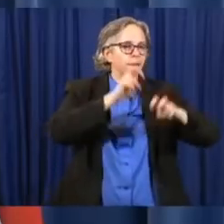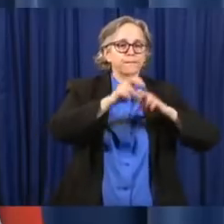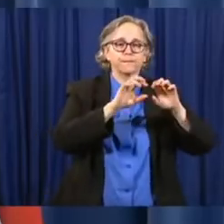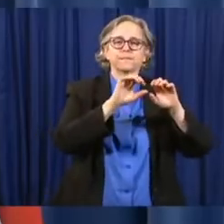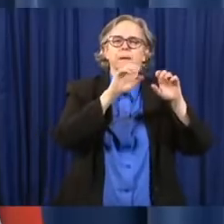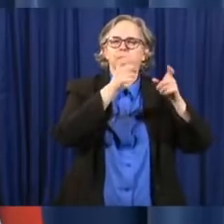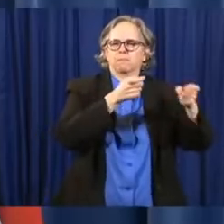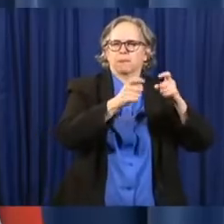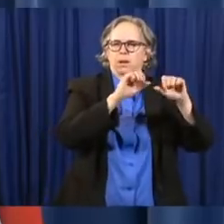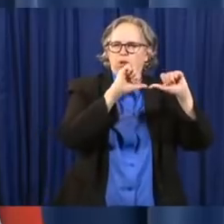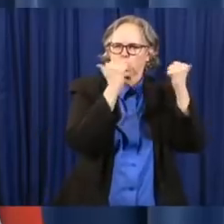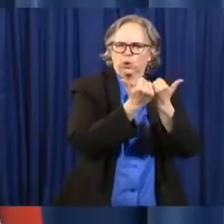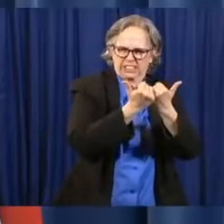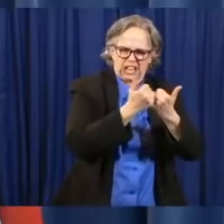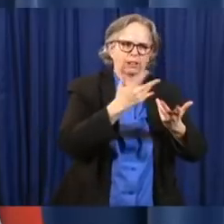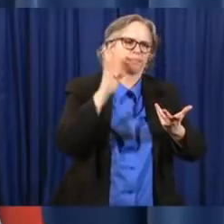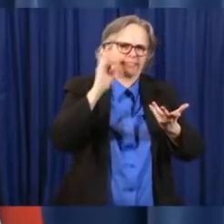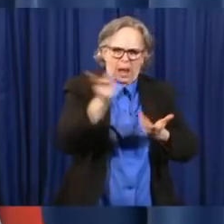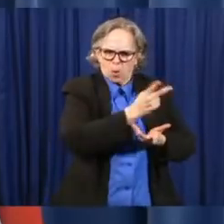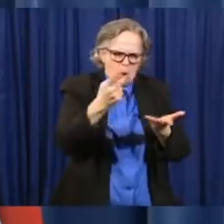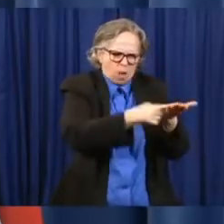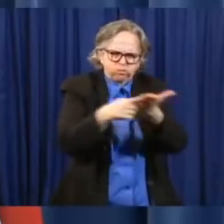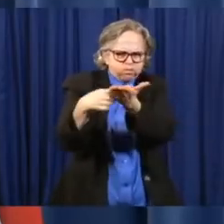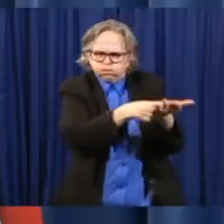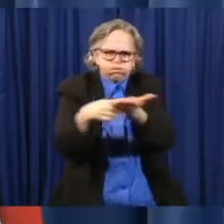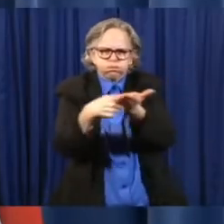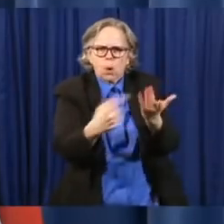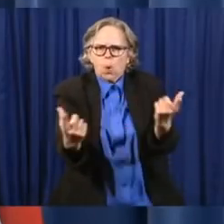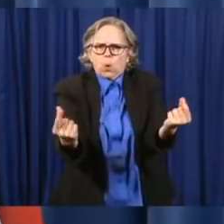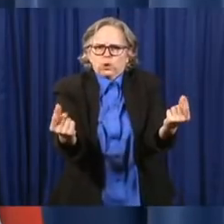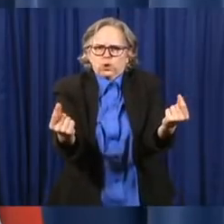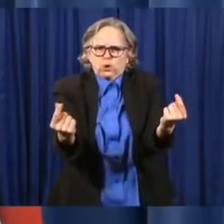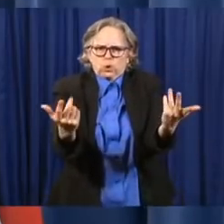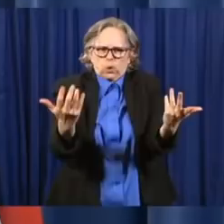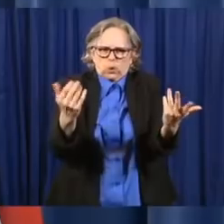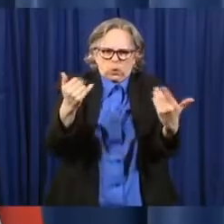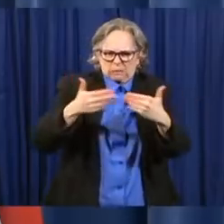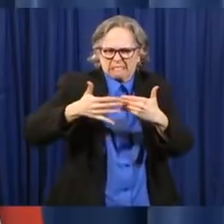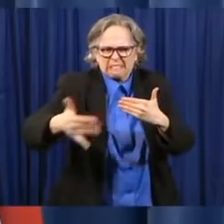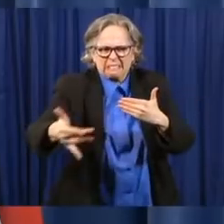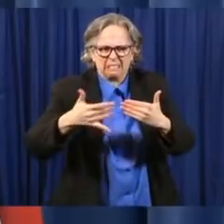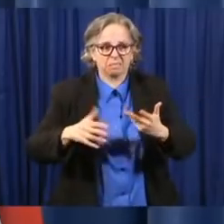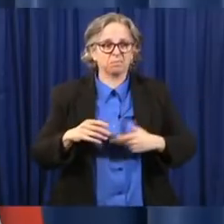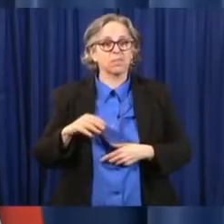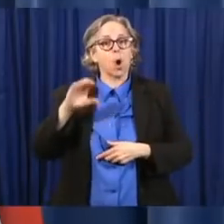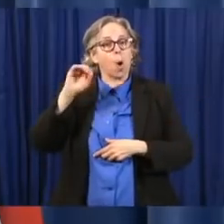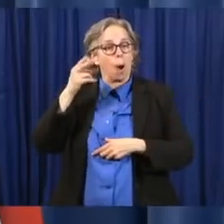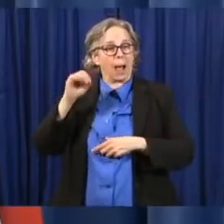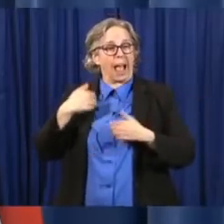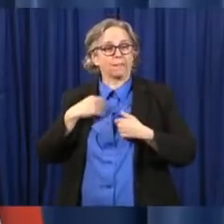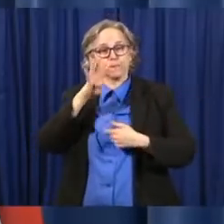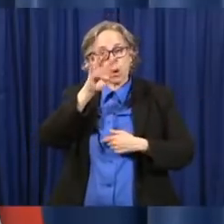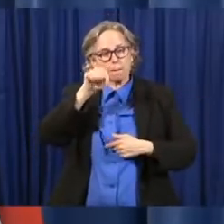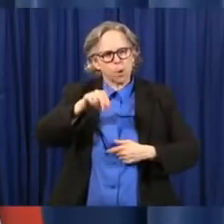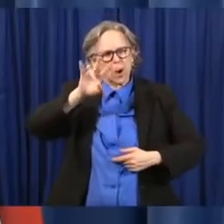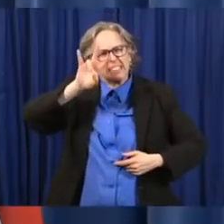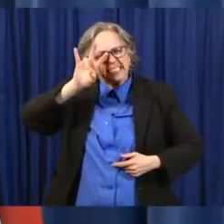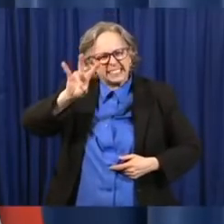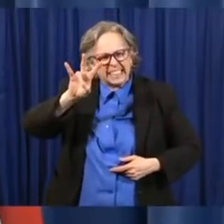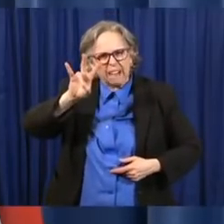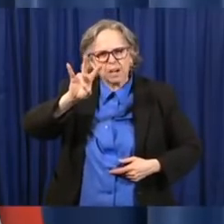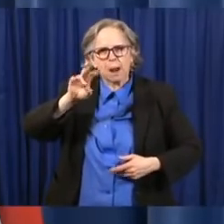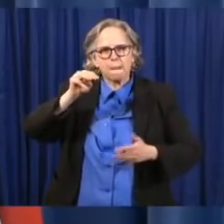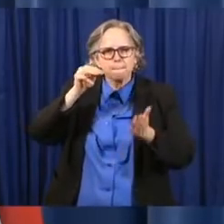Ohio's operating budget set aside $4.7 million in the Agricultural Society Facilities Grant